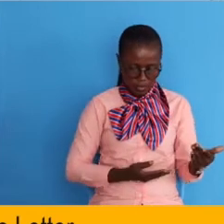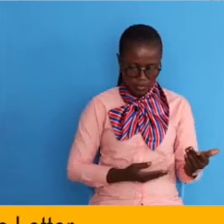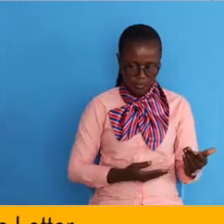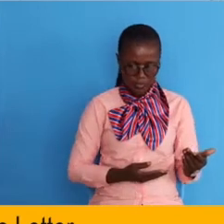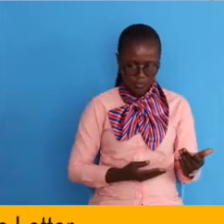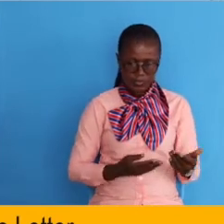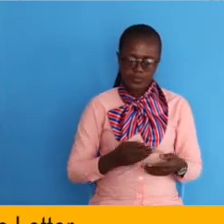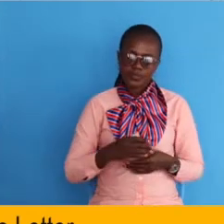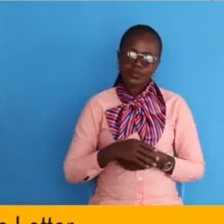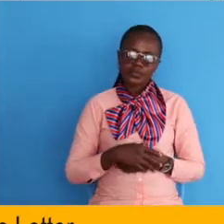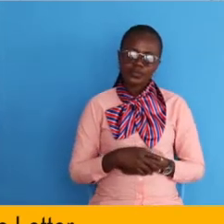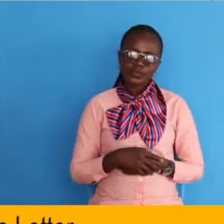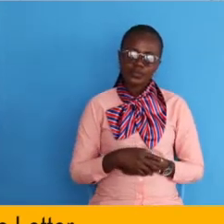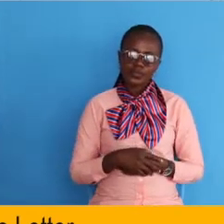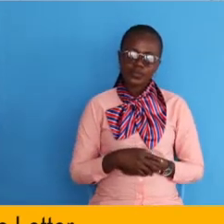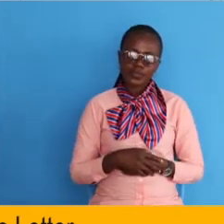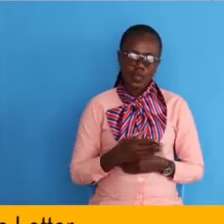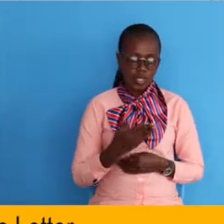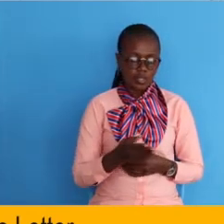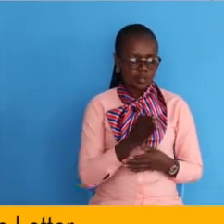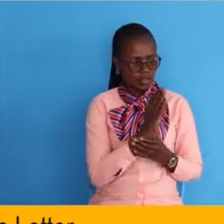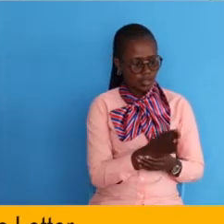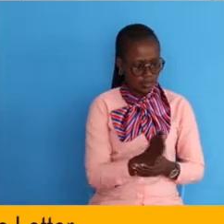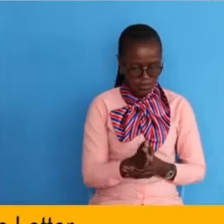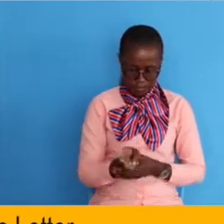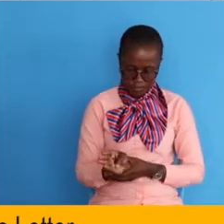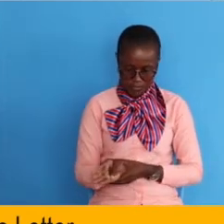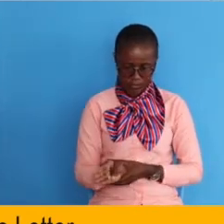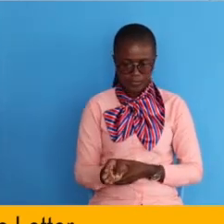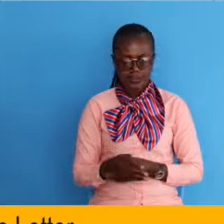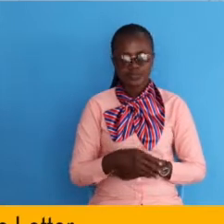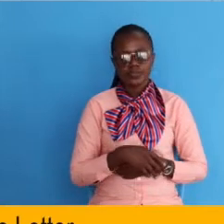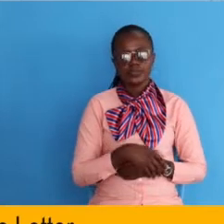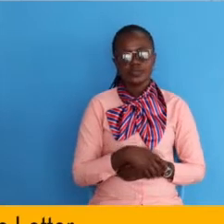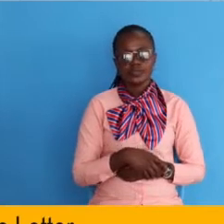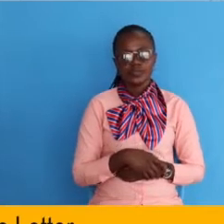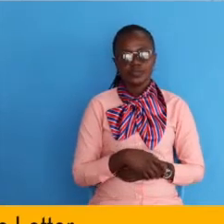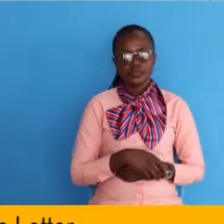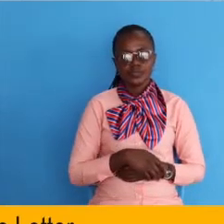accepted. That is salutation. After you have just saluted,